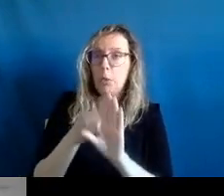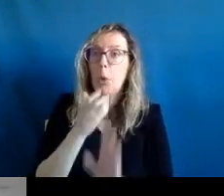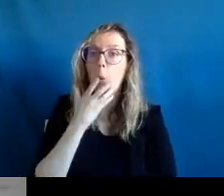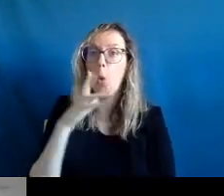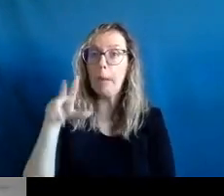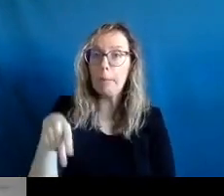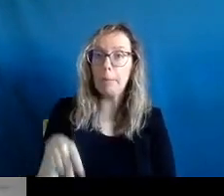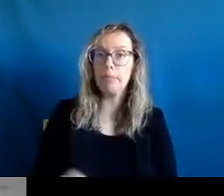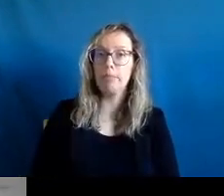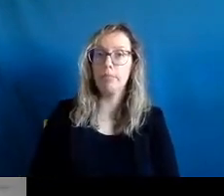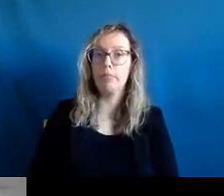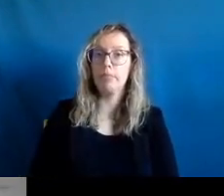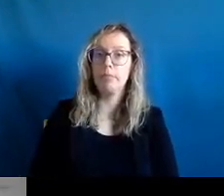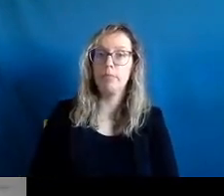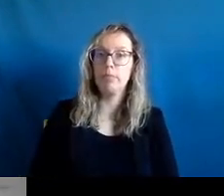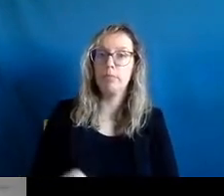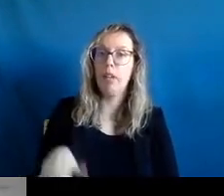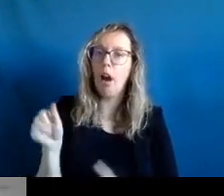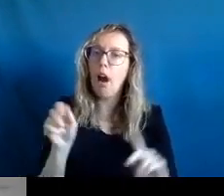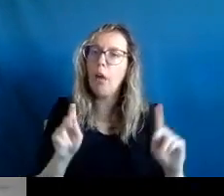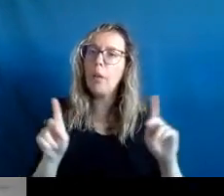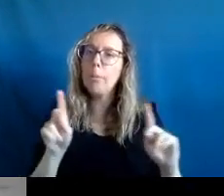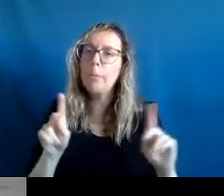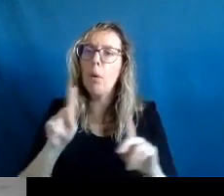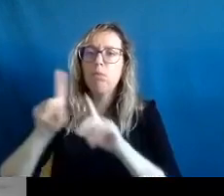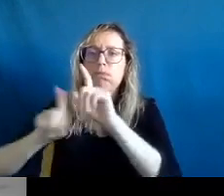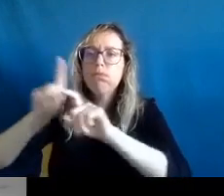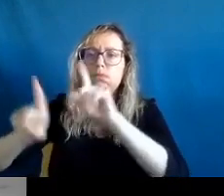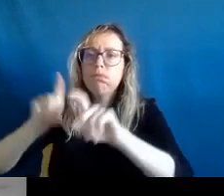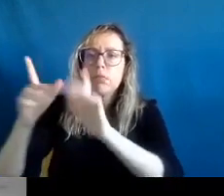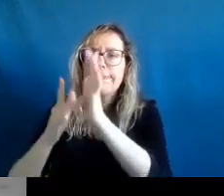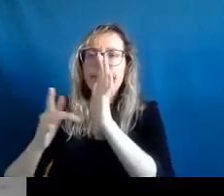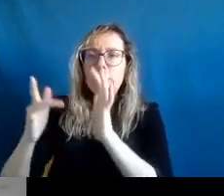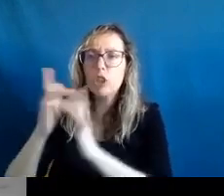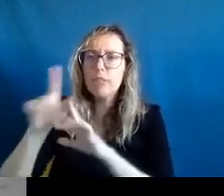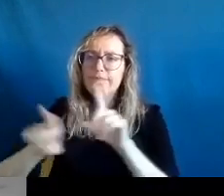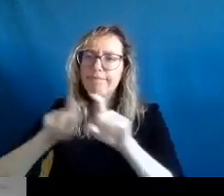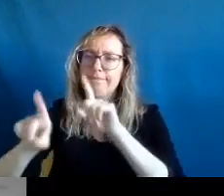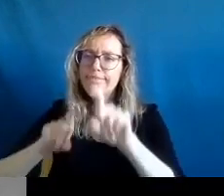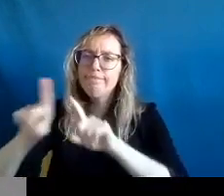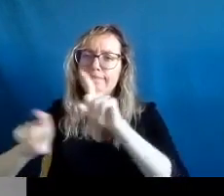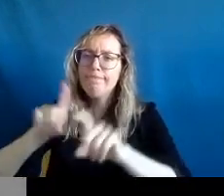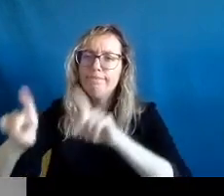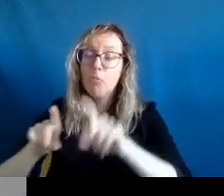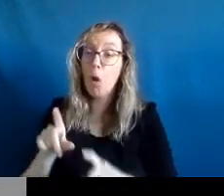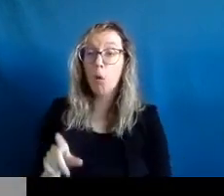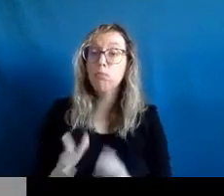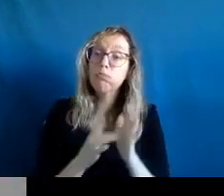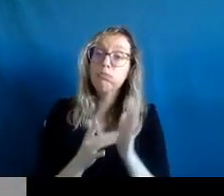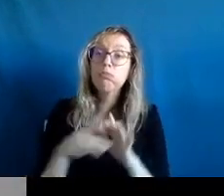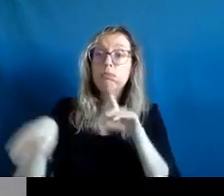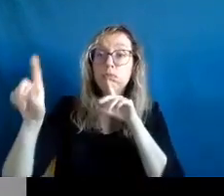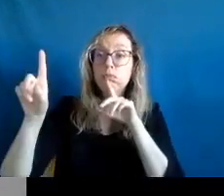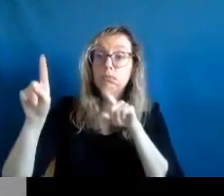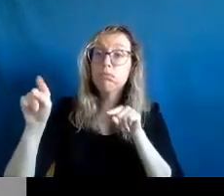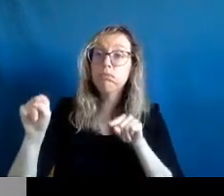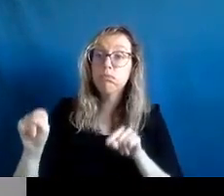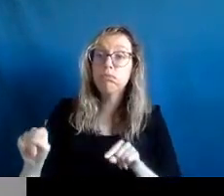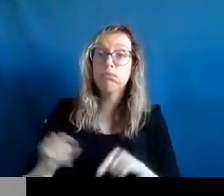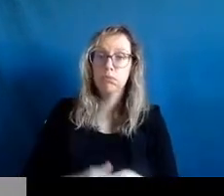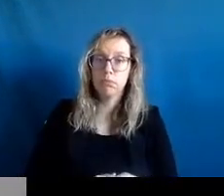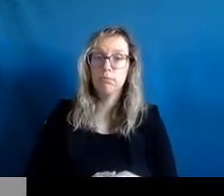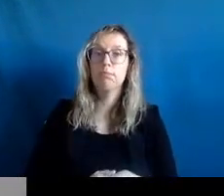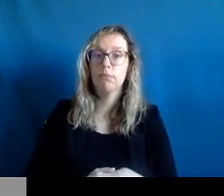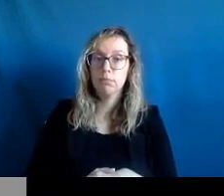chief priests questioned Jesus about his disciples and his teaching. Jesus answered, "I've spoken openly to